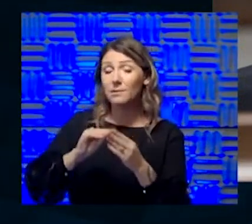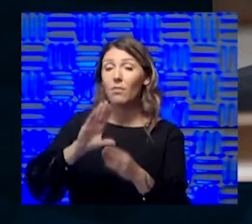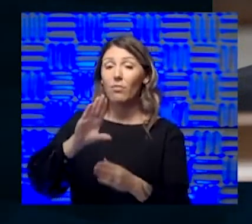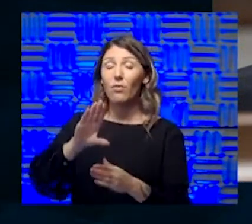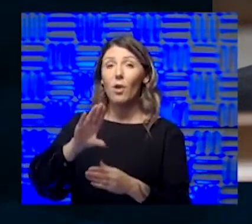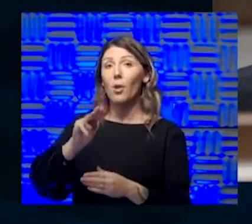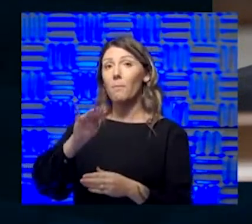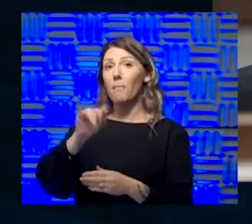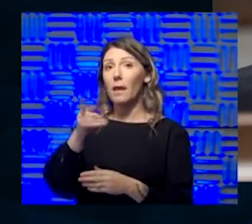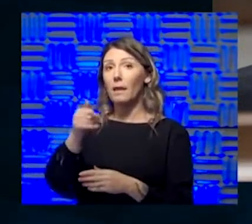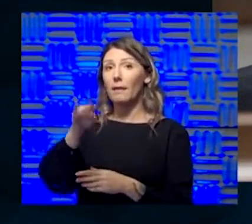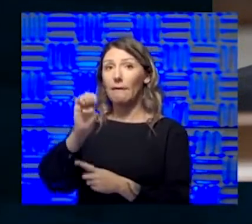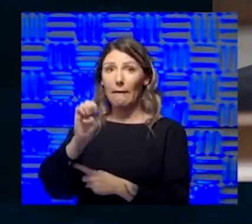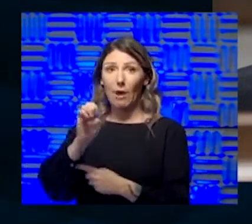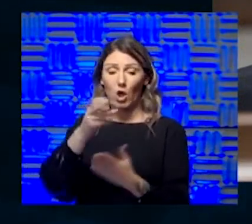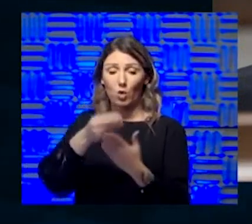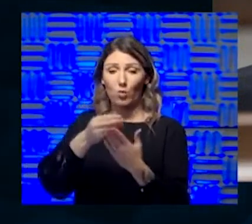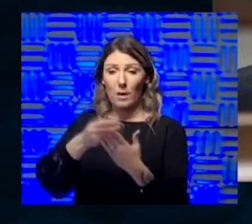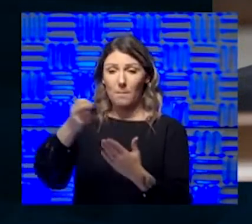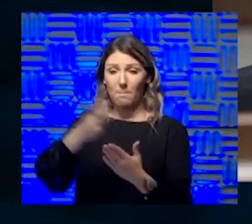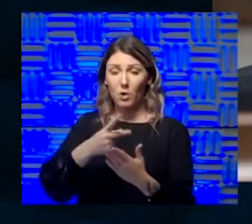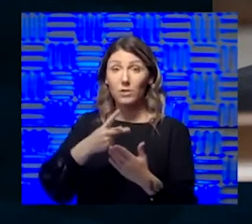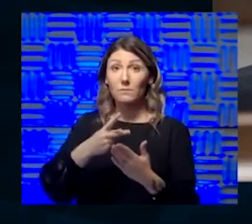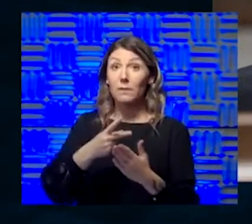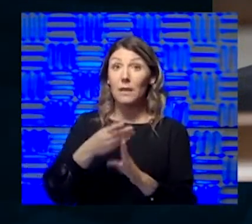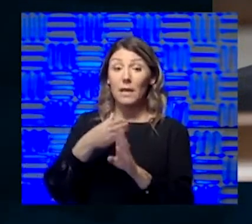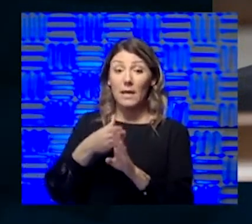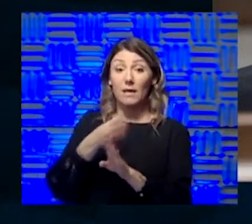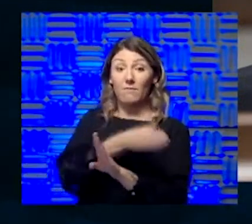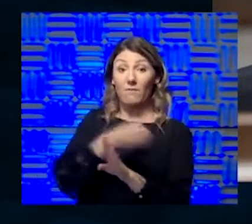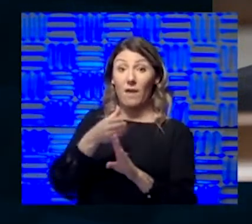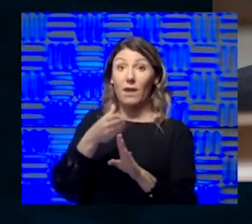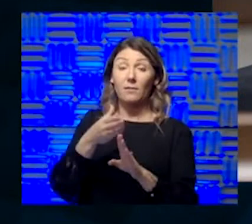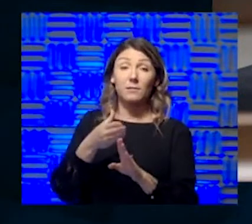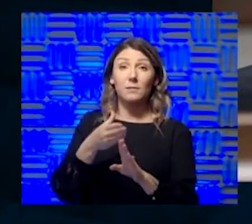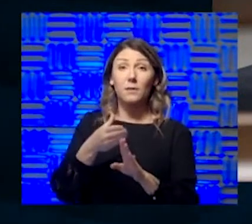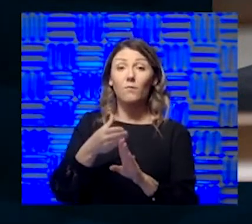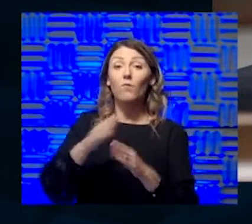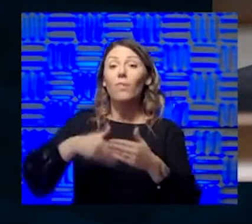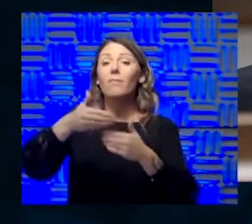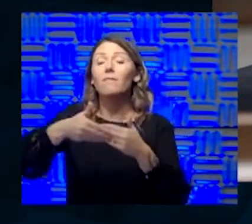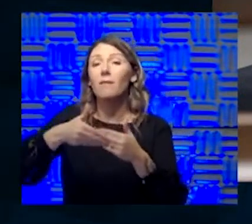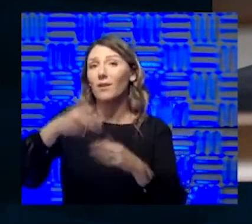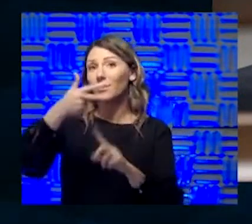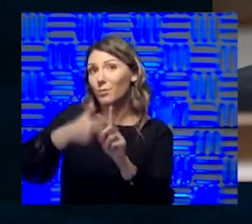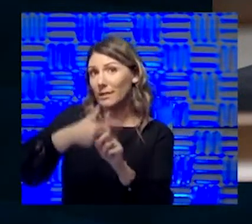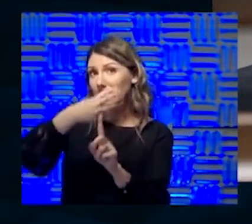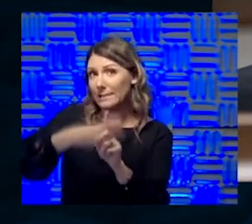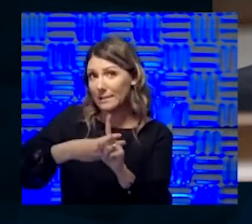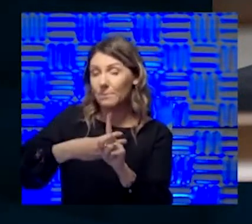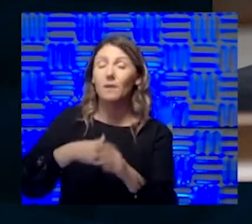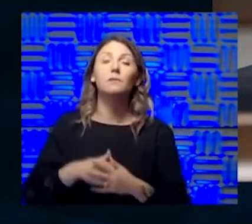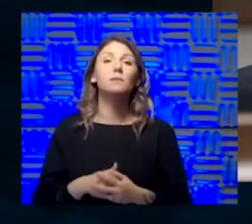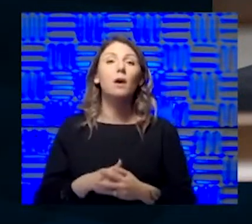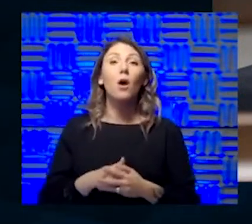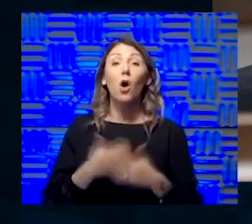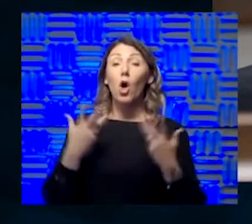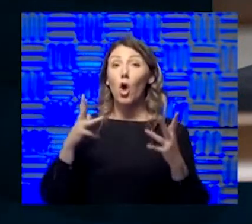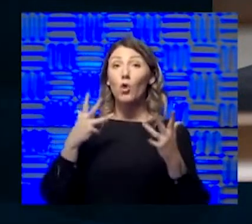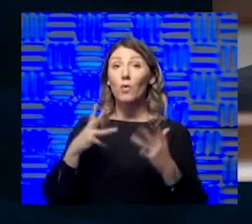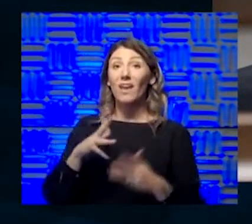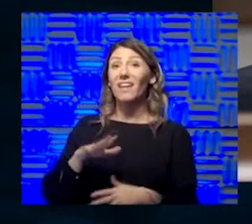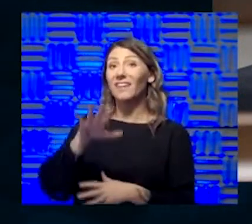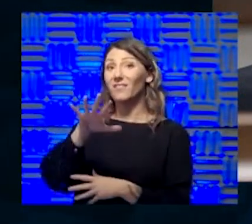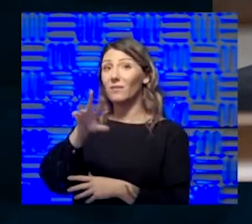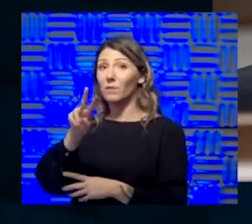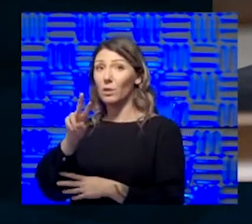last 3 to 6 months, in advance for next 3 to 6 months. And already $52 billion